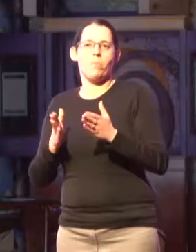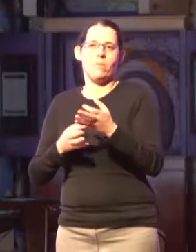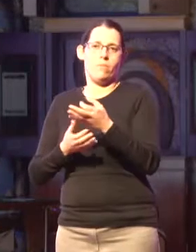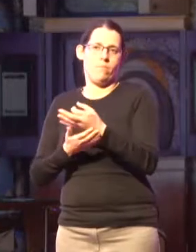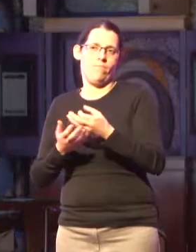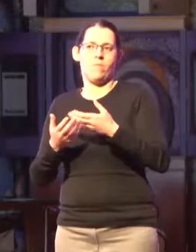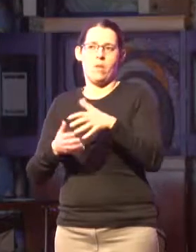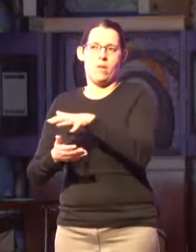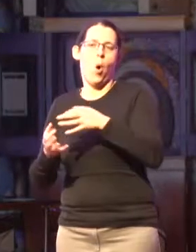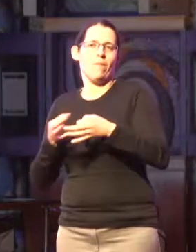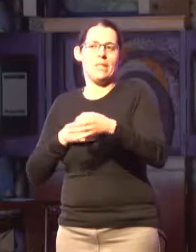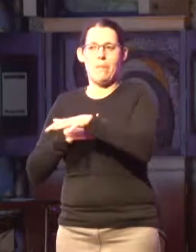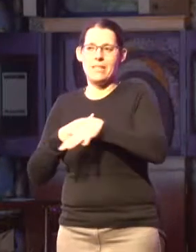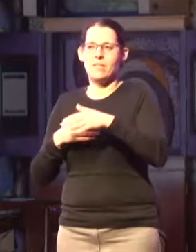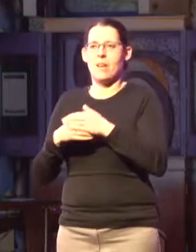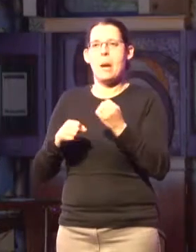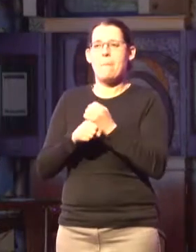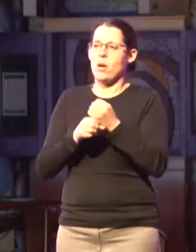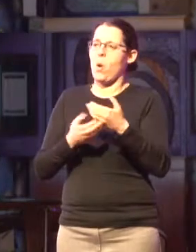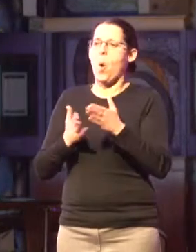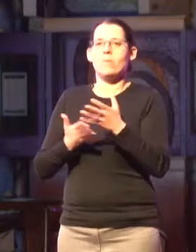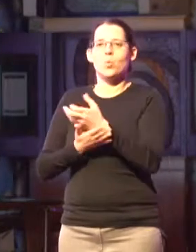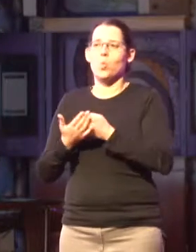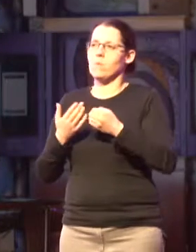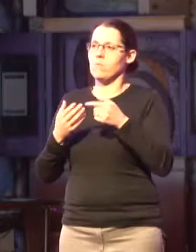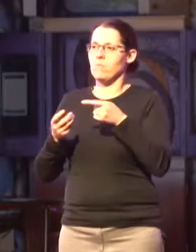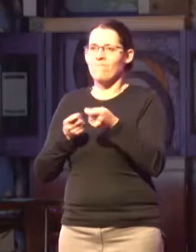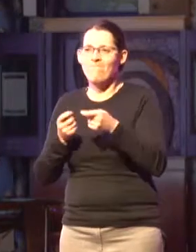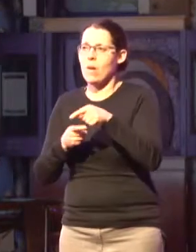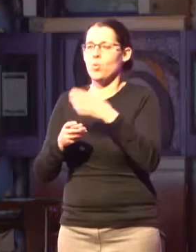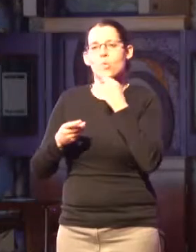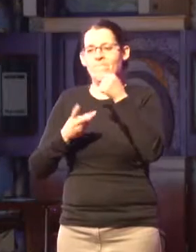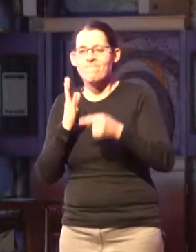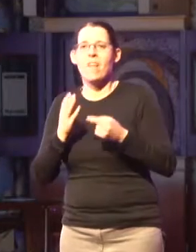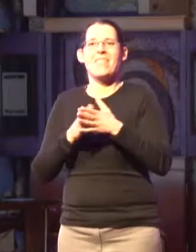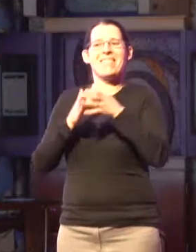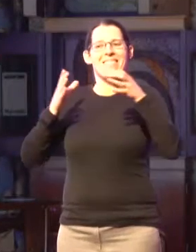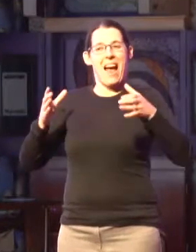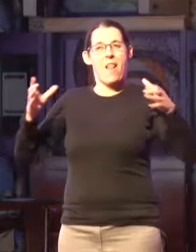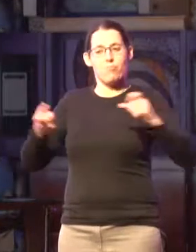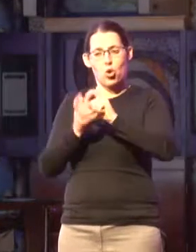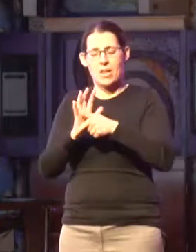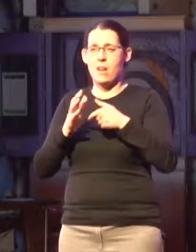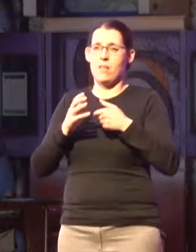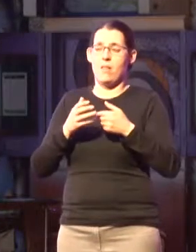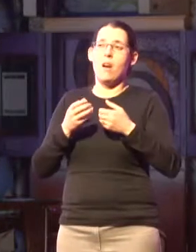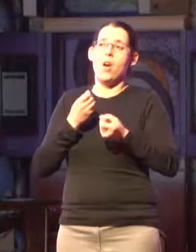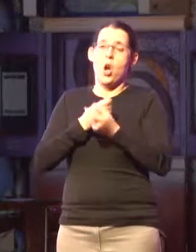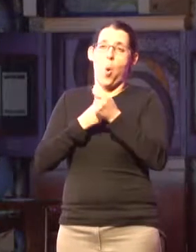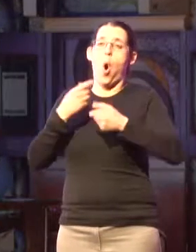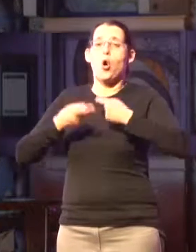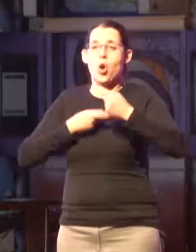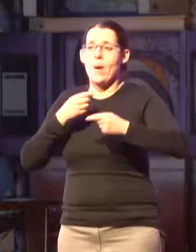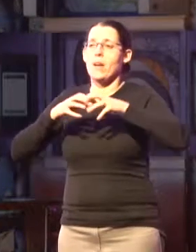and facilitating their open usage. The scale of this project has had ongoing ripple effects in the communities it